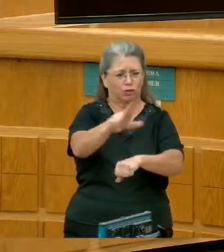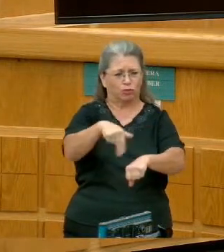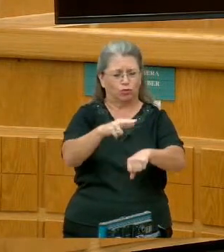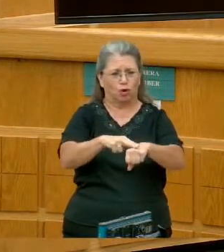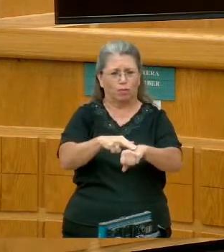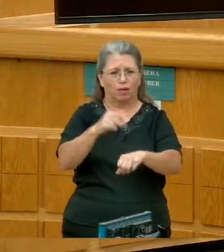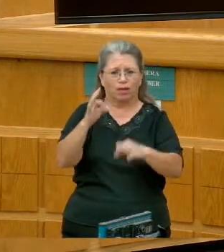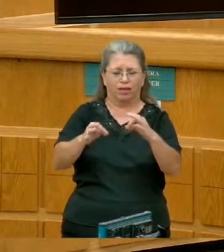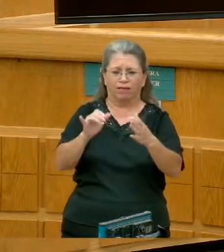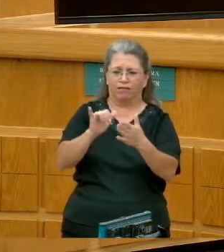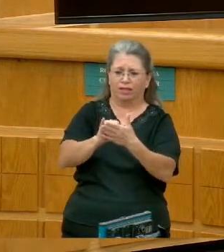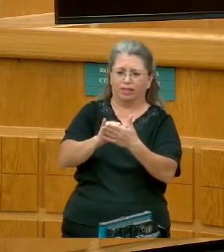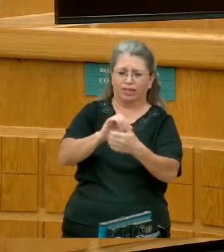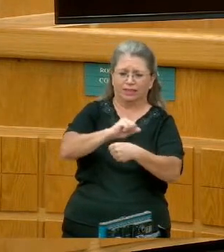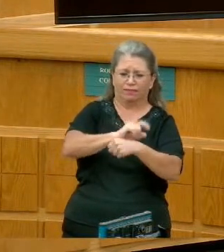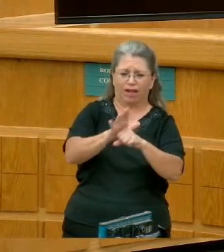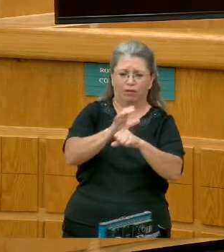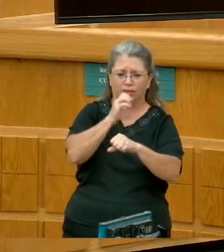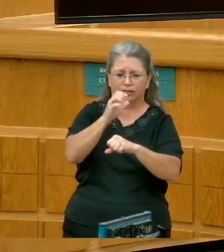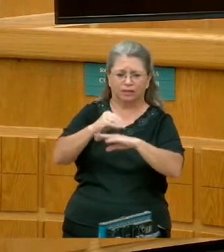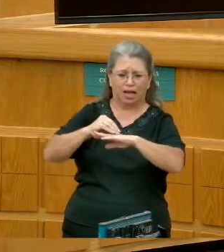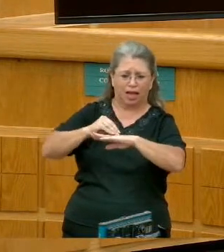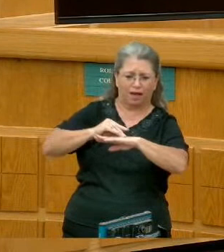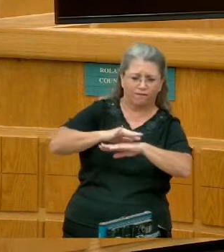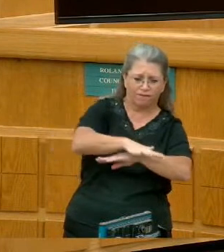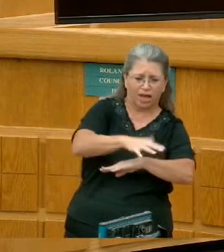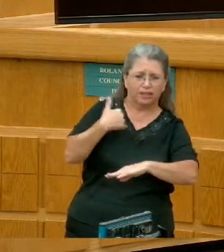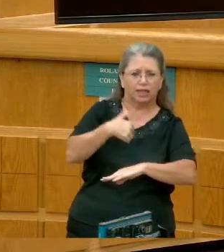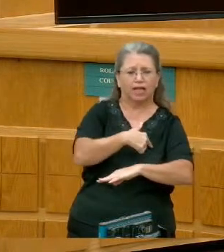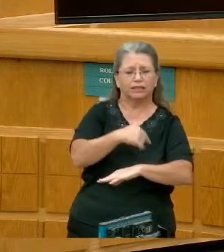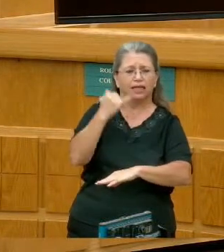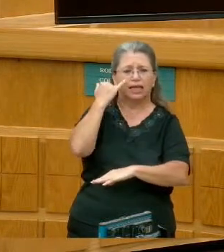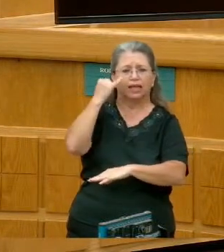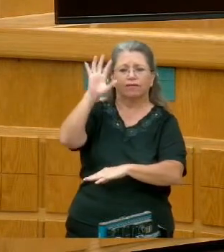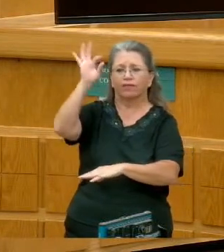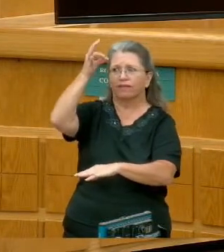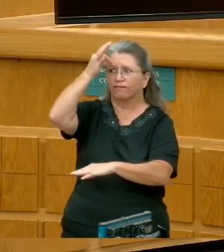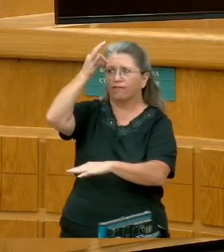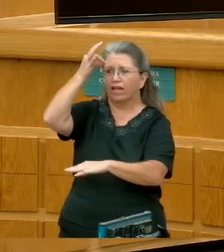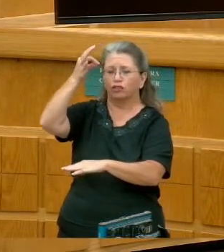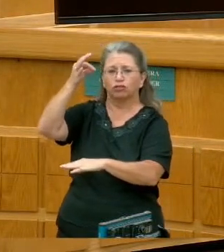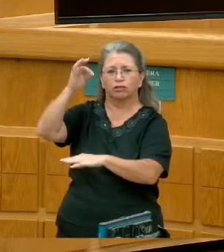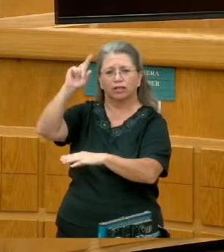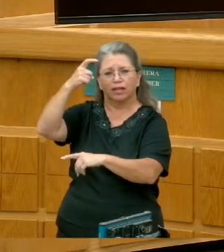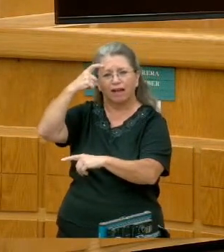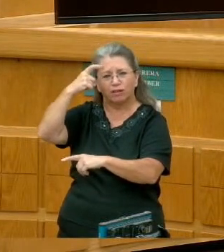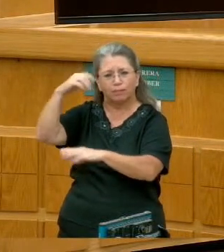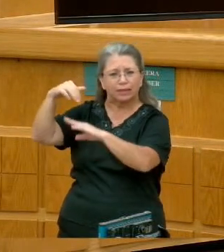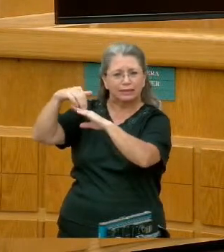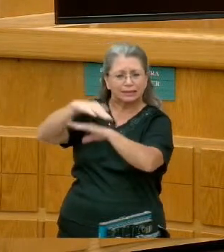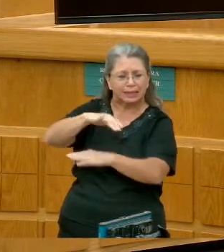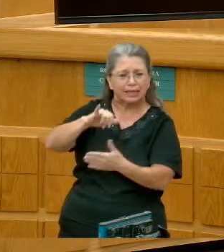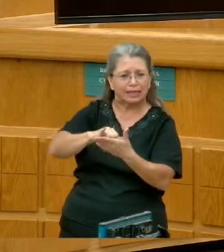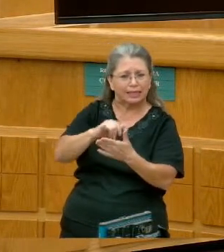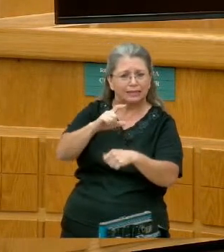if the federal government sent us this type of crisis medical team?